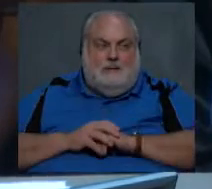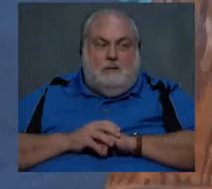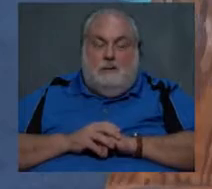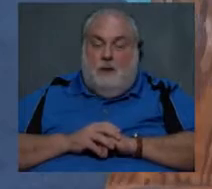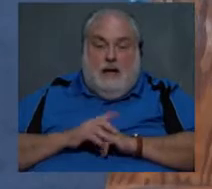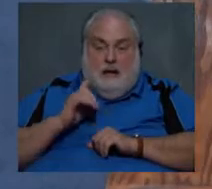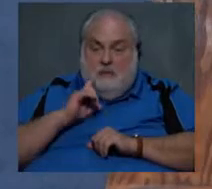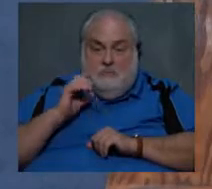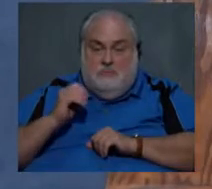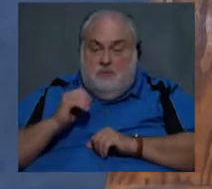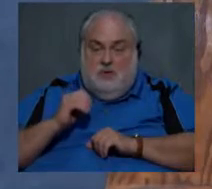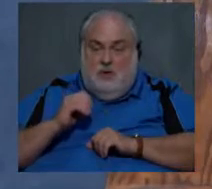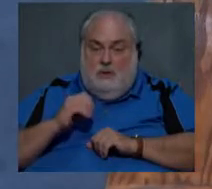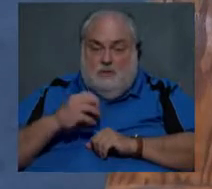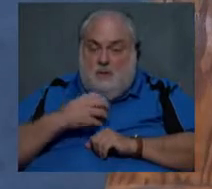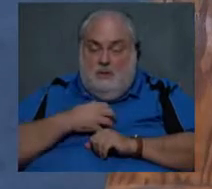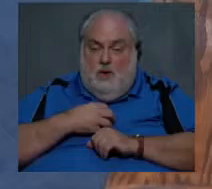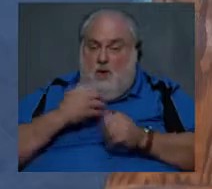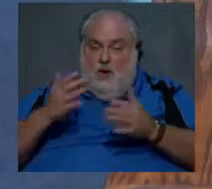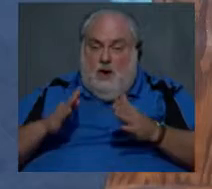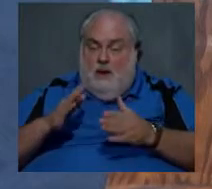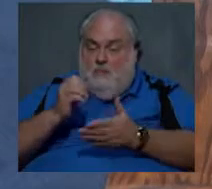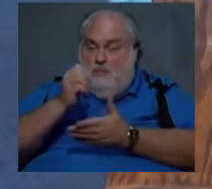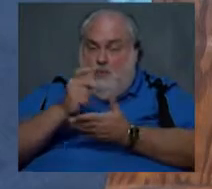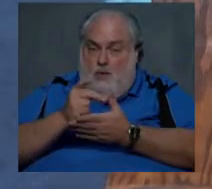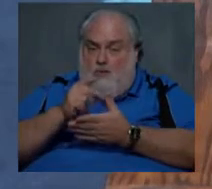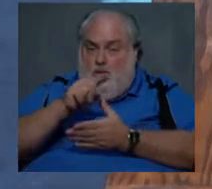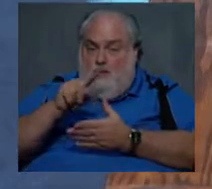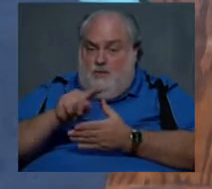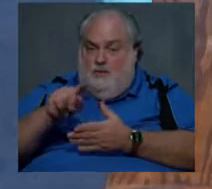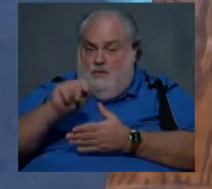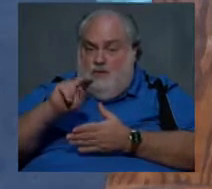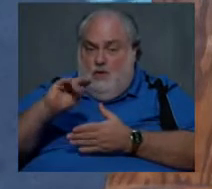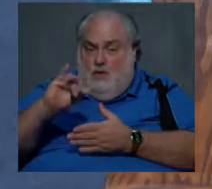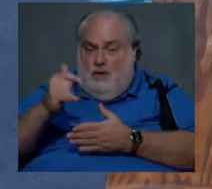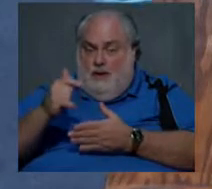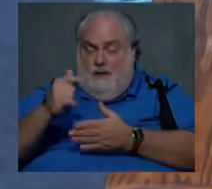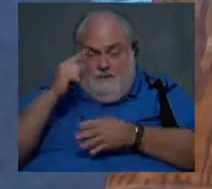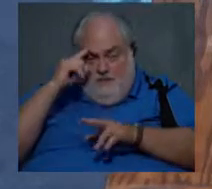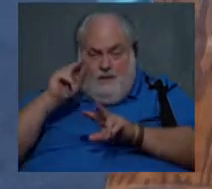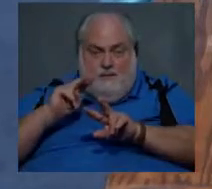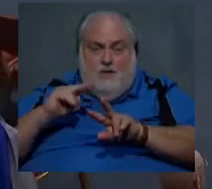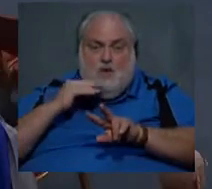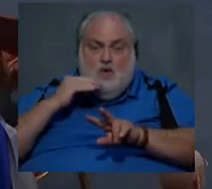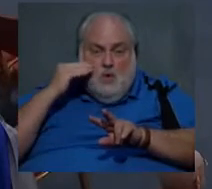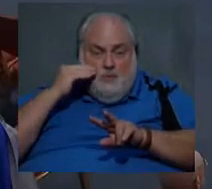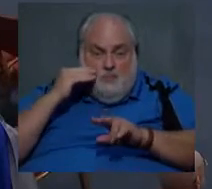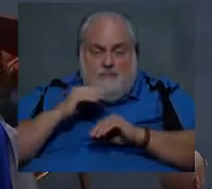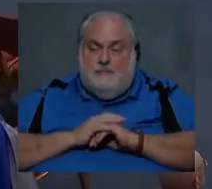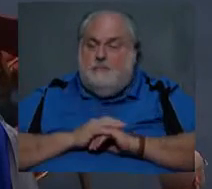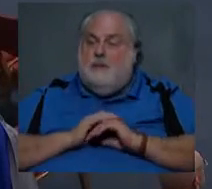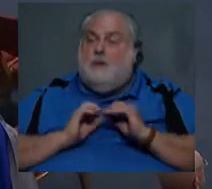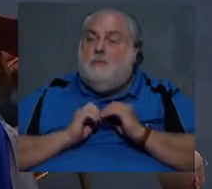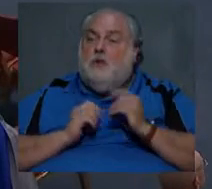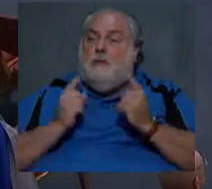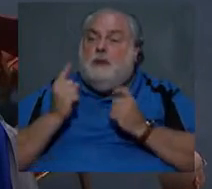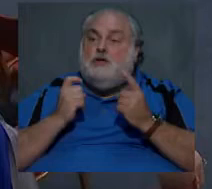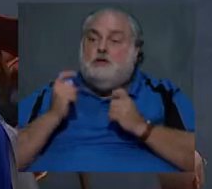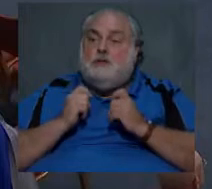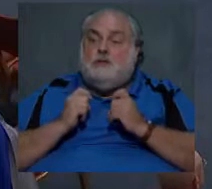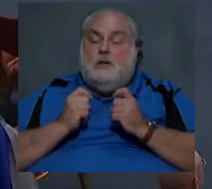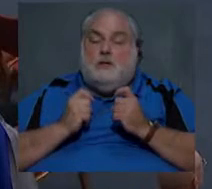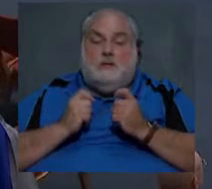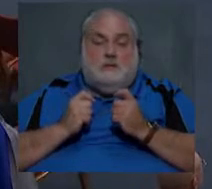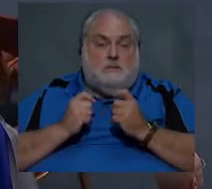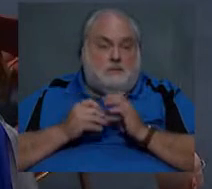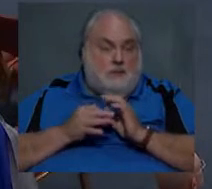We already had the zoning when I started the funeral home, so I don't remember any objections. So. Okay. Any other commissioners? Questions,